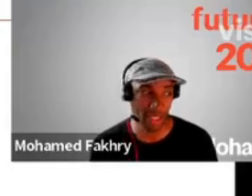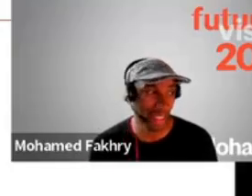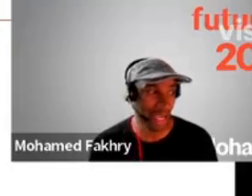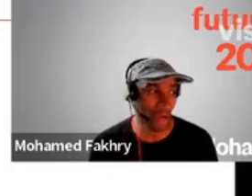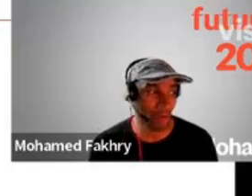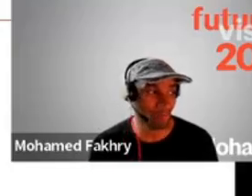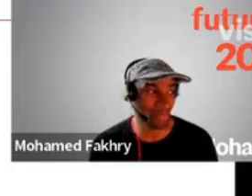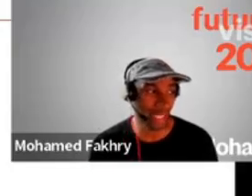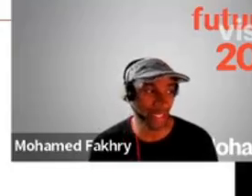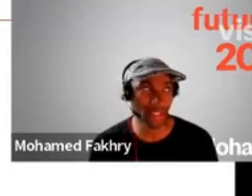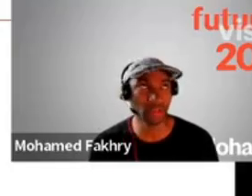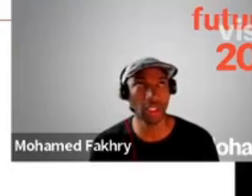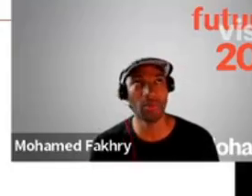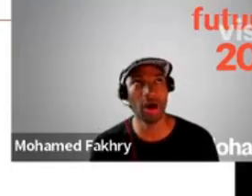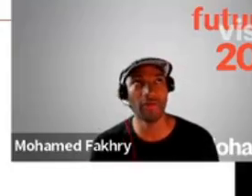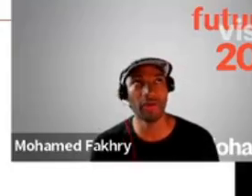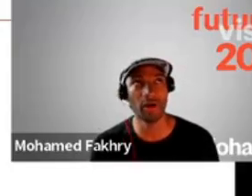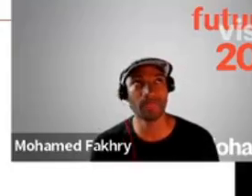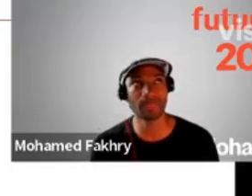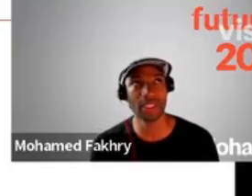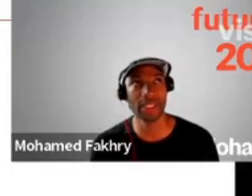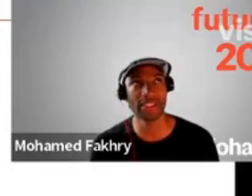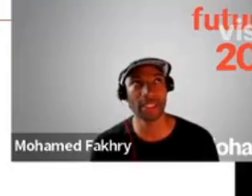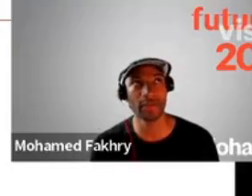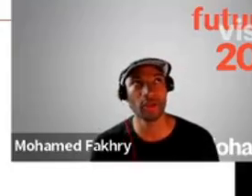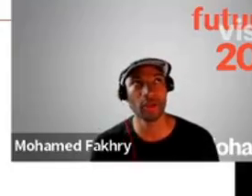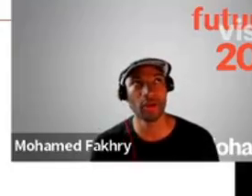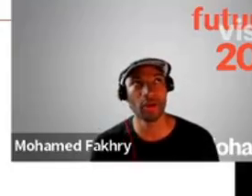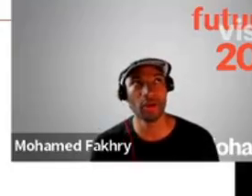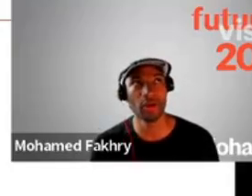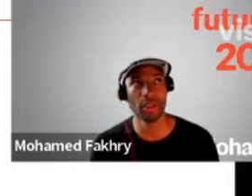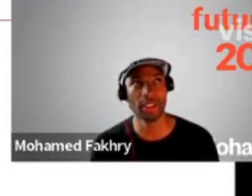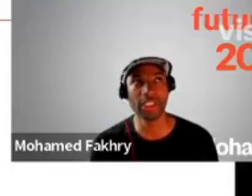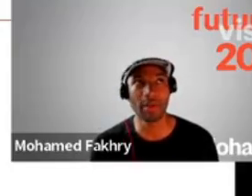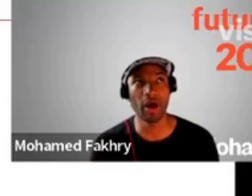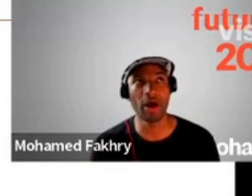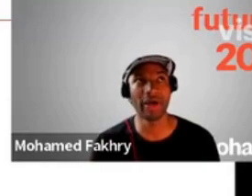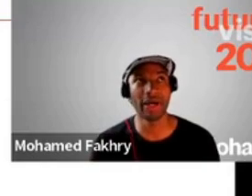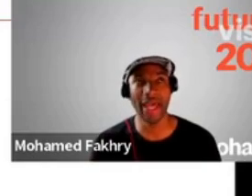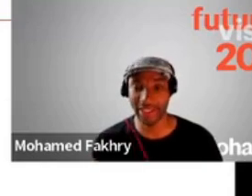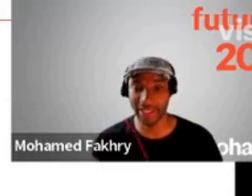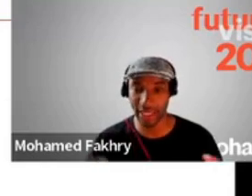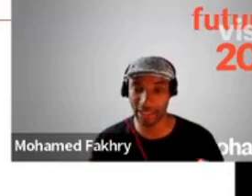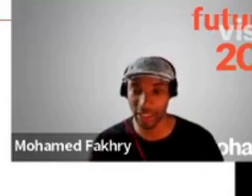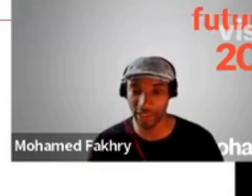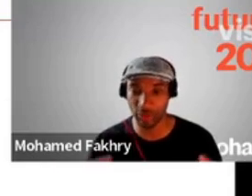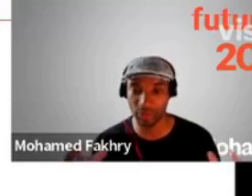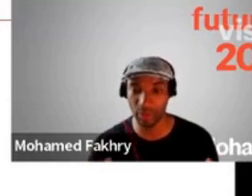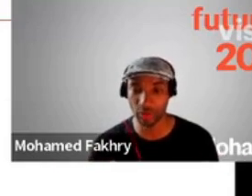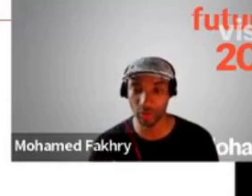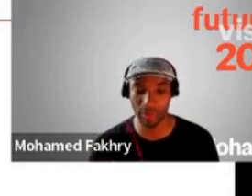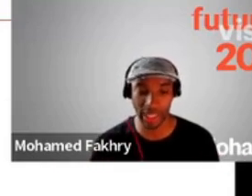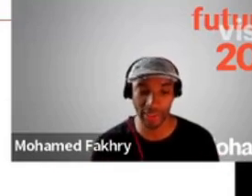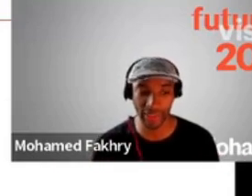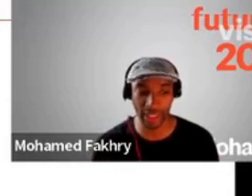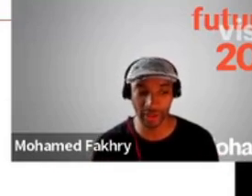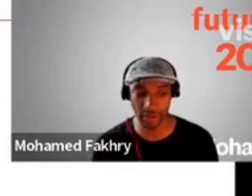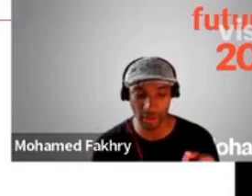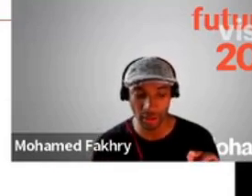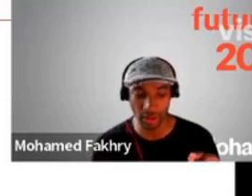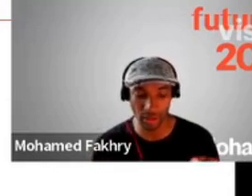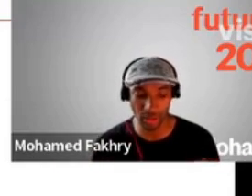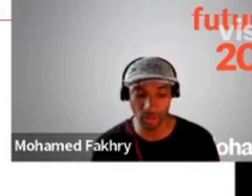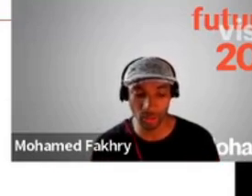way. And in terms of, let's say, in terms of internal space for people to meet, I feel